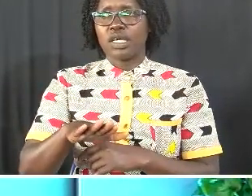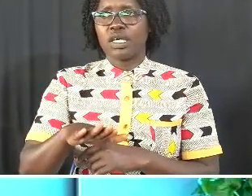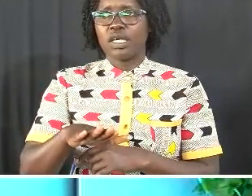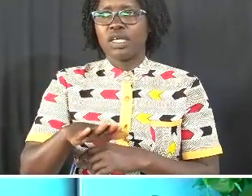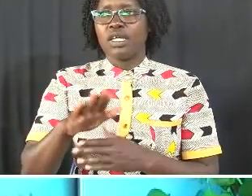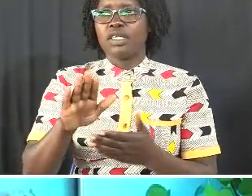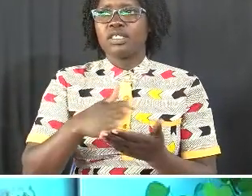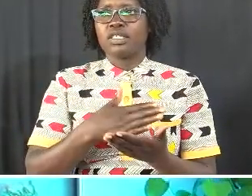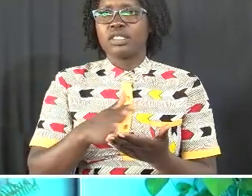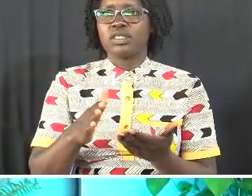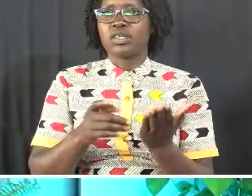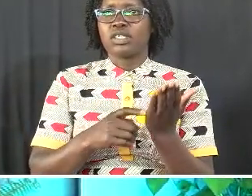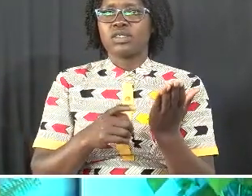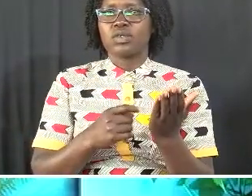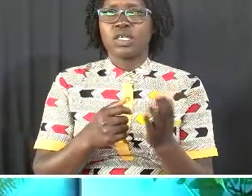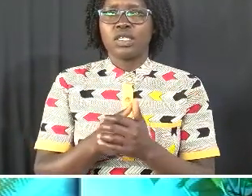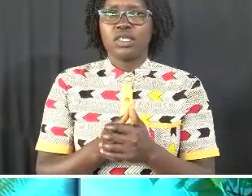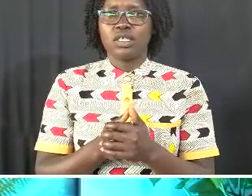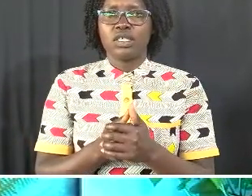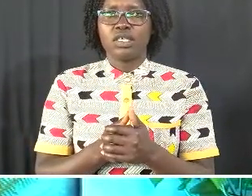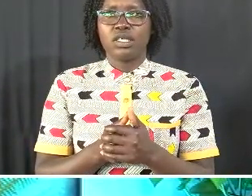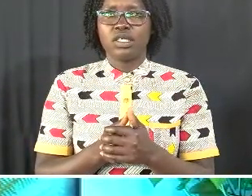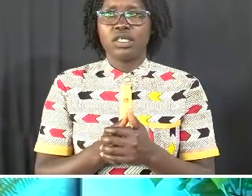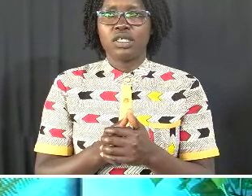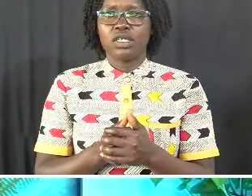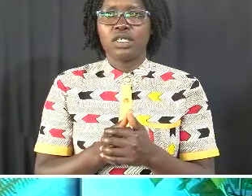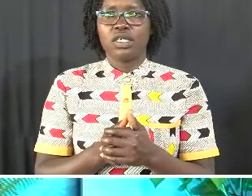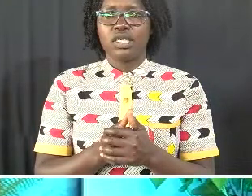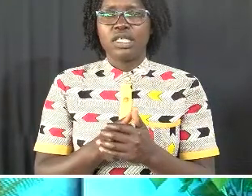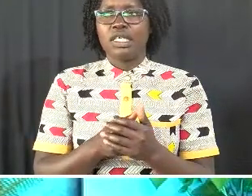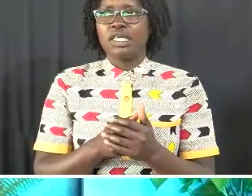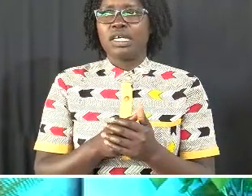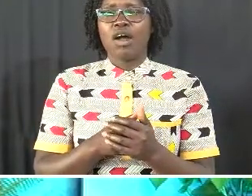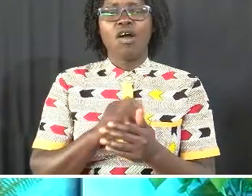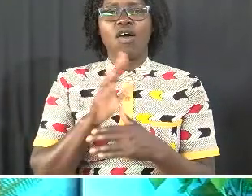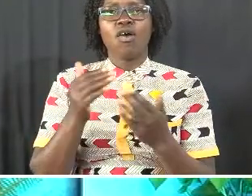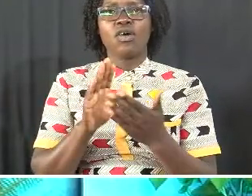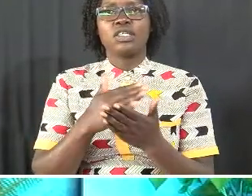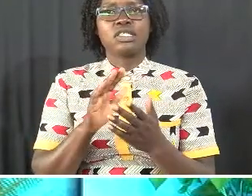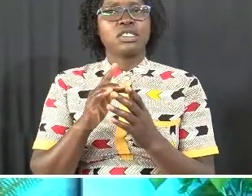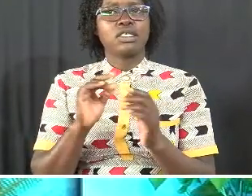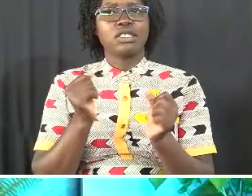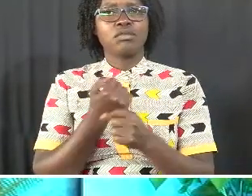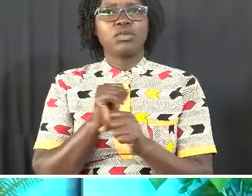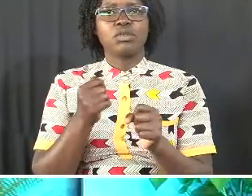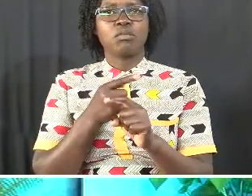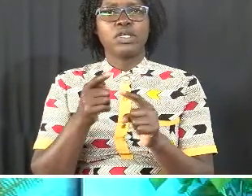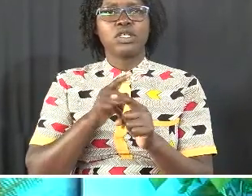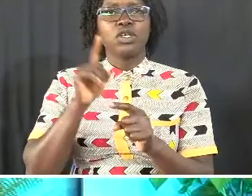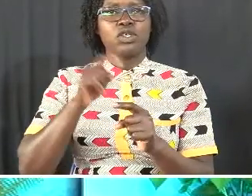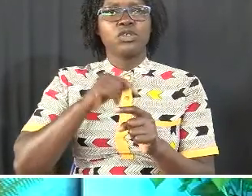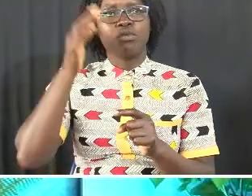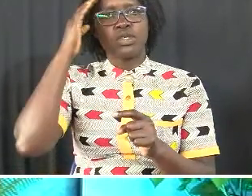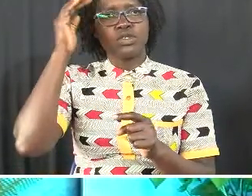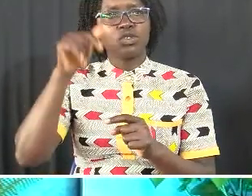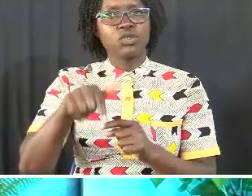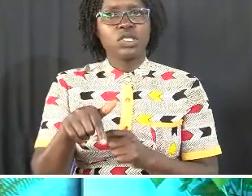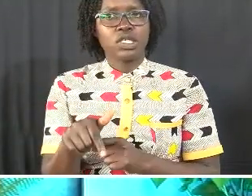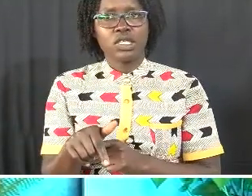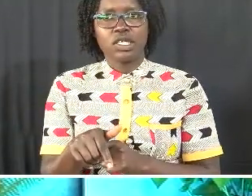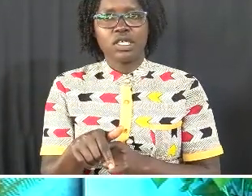The song is in Swahili. I will not sing all of it, but you must know it today, right